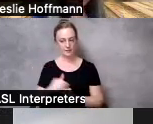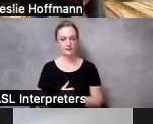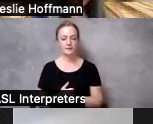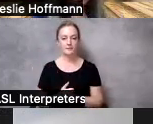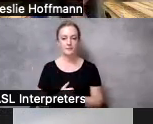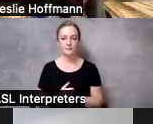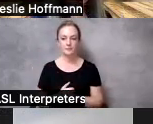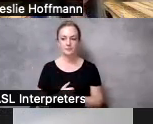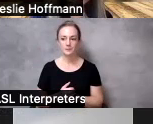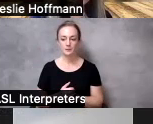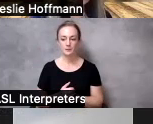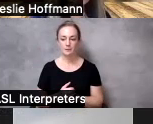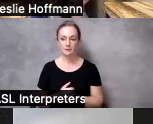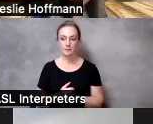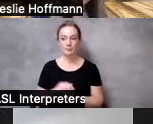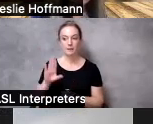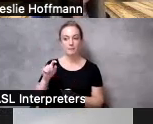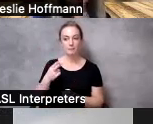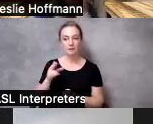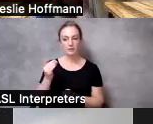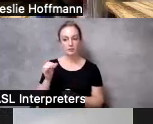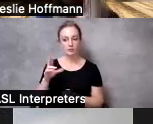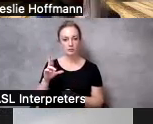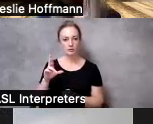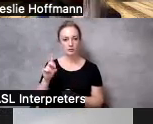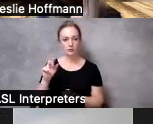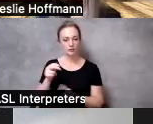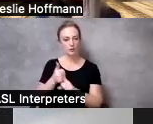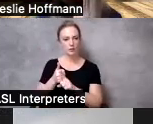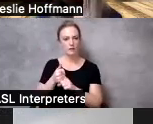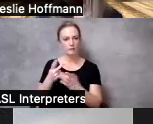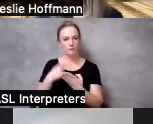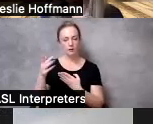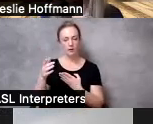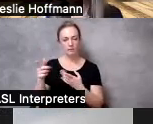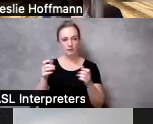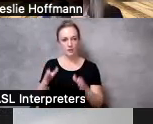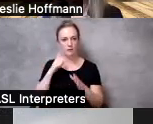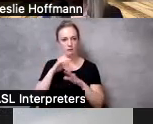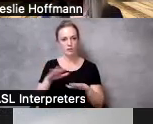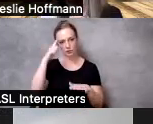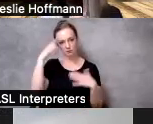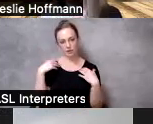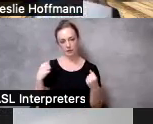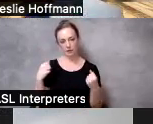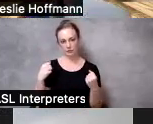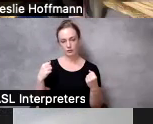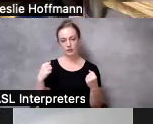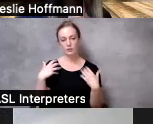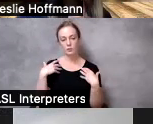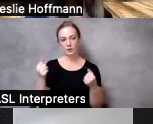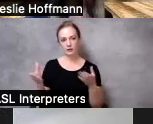Disabilities. Beth Jordan has served as the program manager for the Children's Mental Health and Recovery Services branch within the department